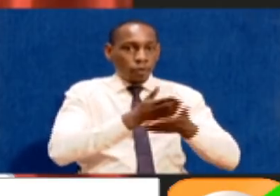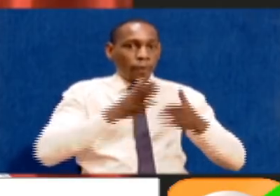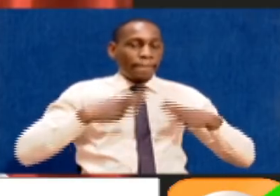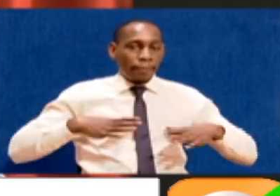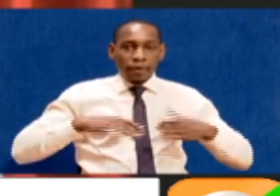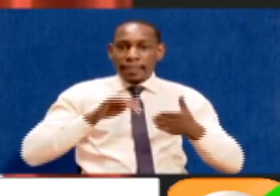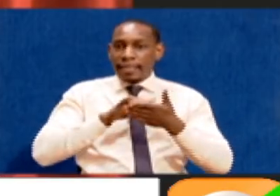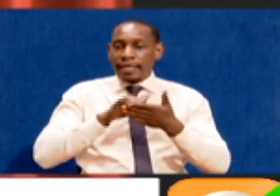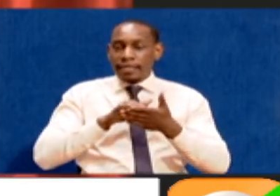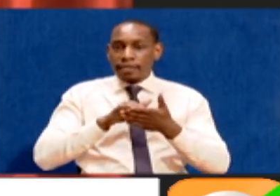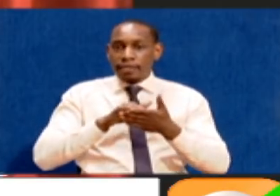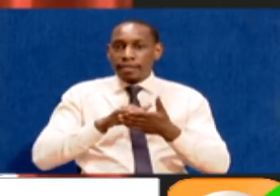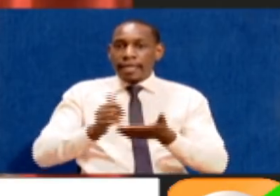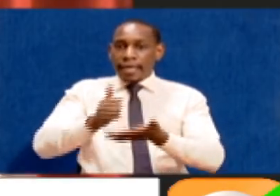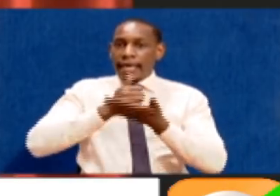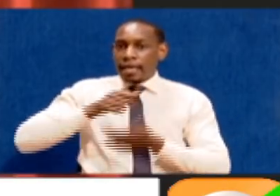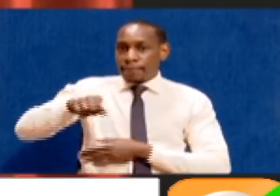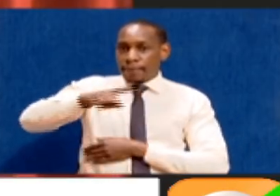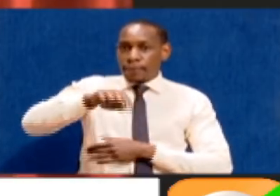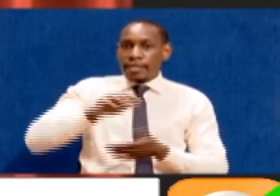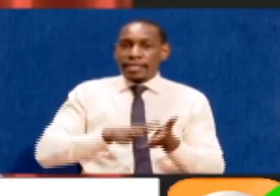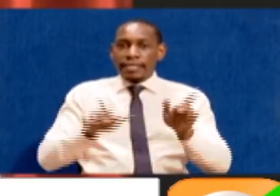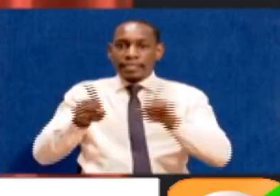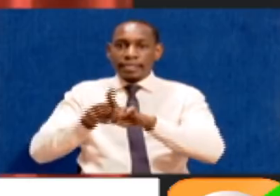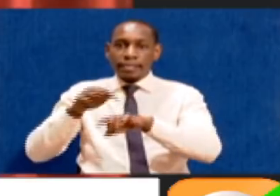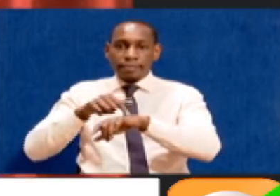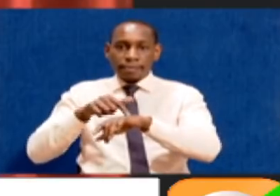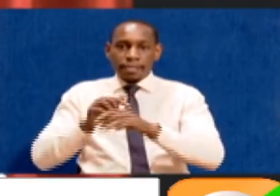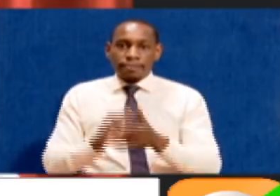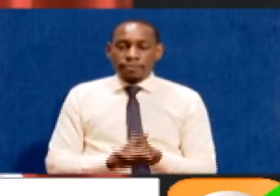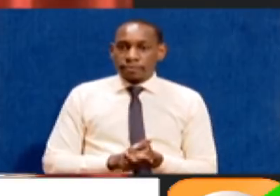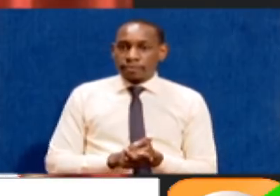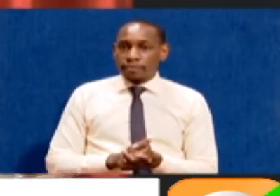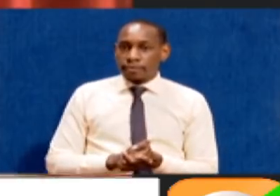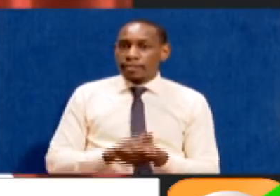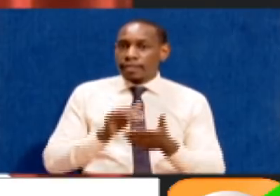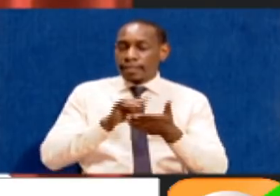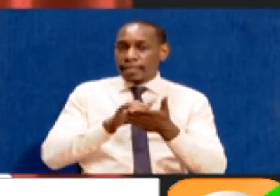mankind. That will help us. At the same time, mm-hmm.